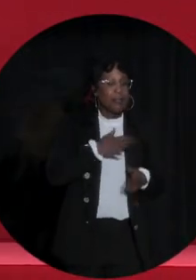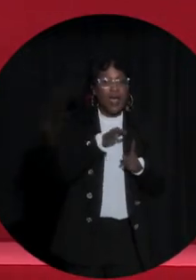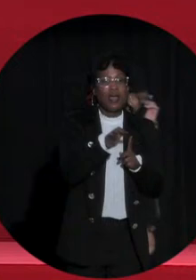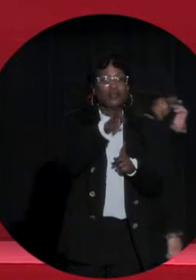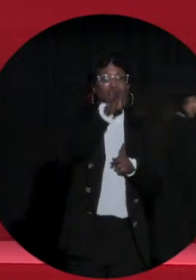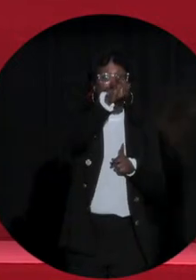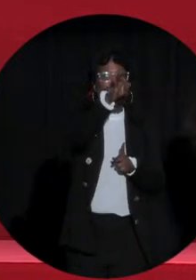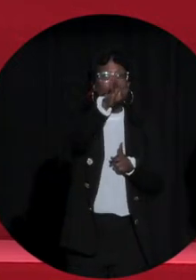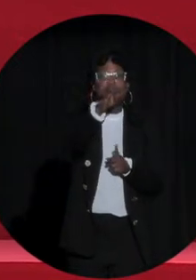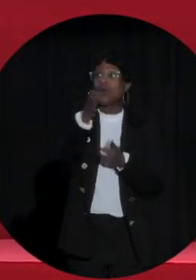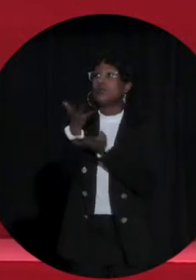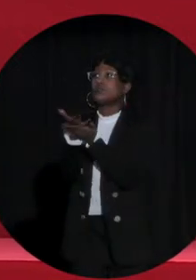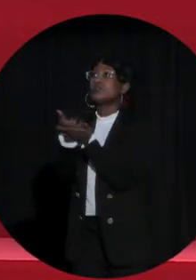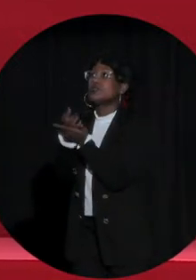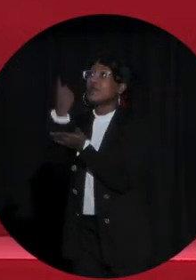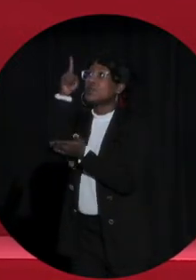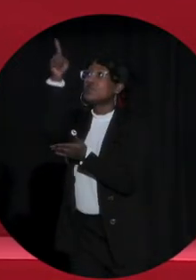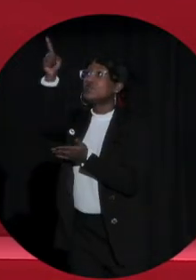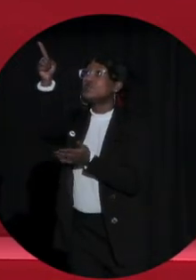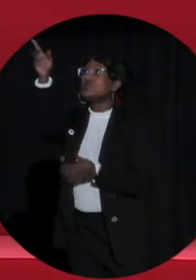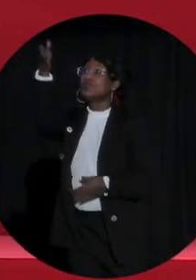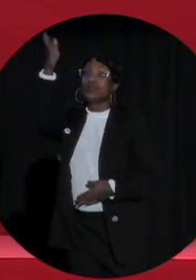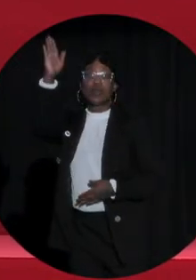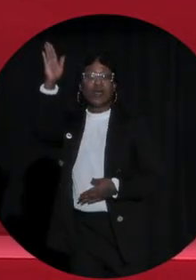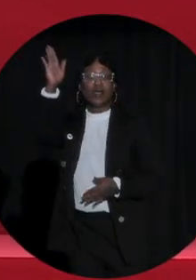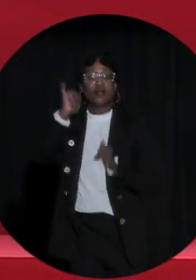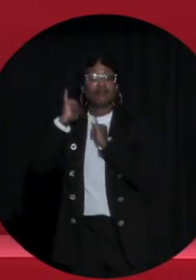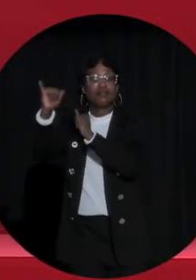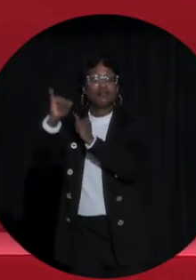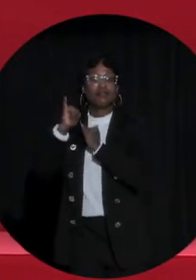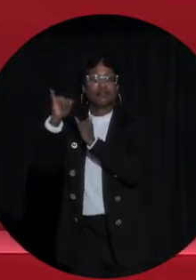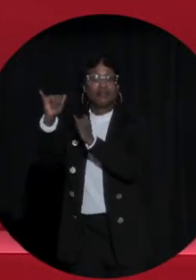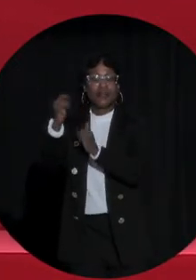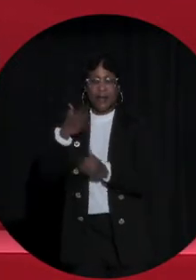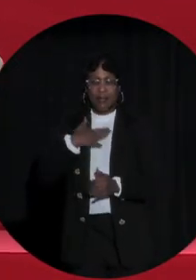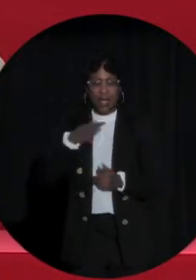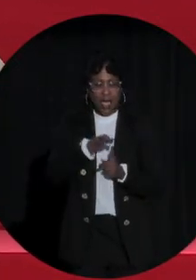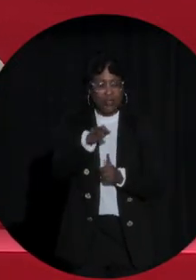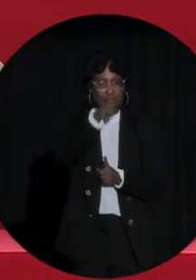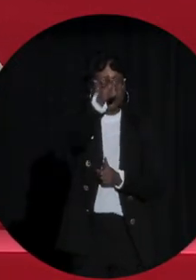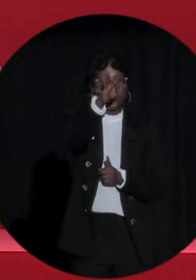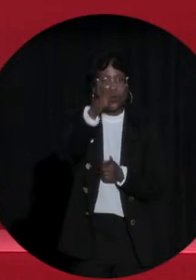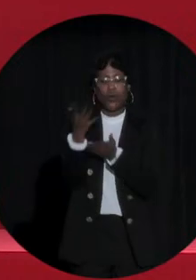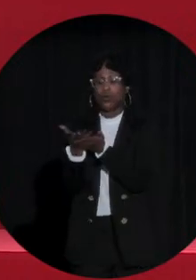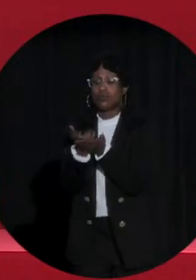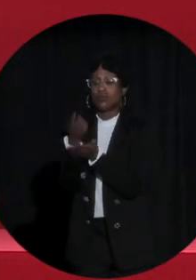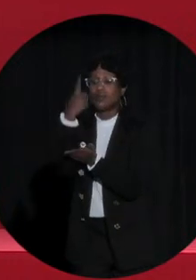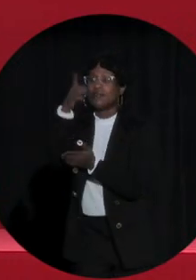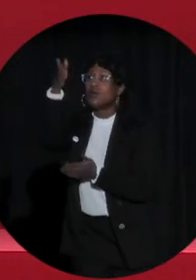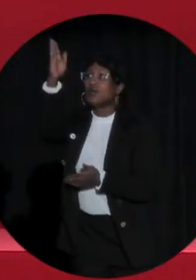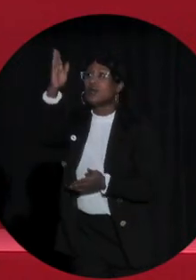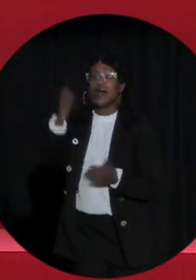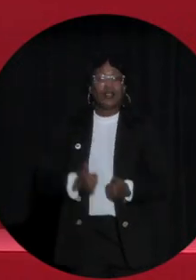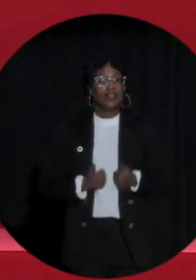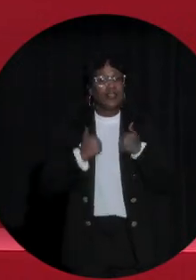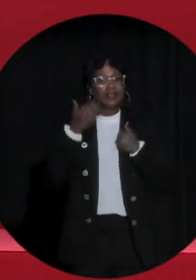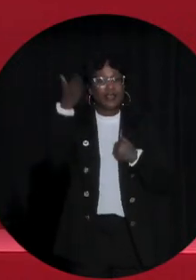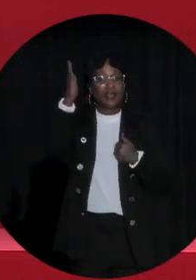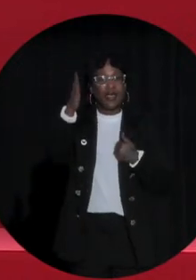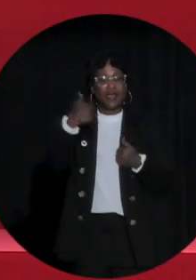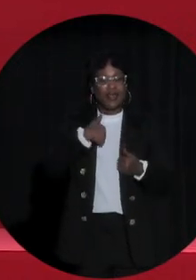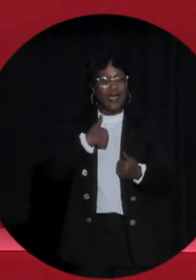soul thirsts for God, for the living God. I am so thankful to God for